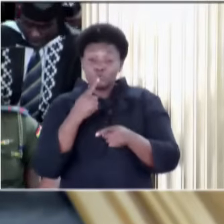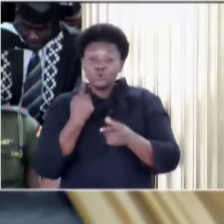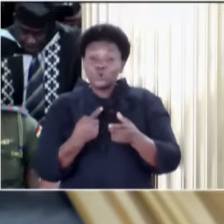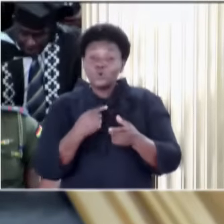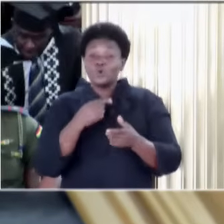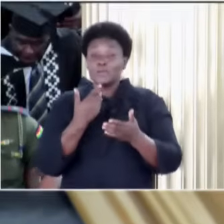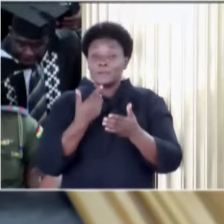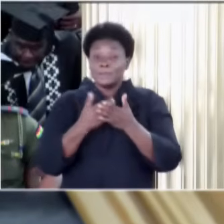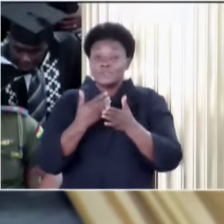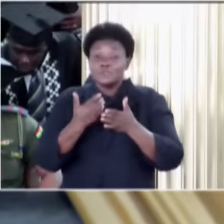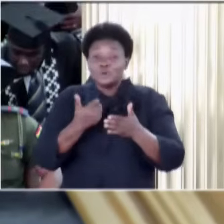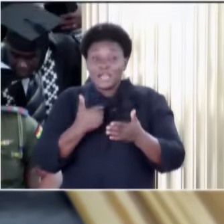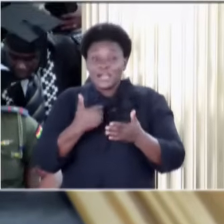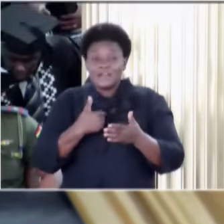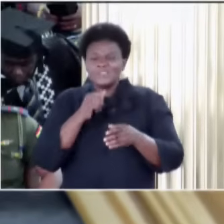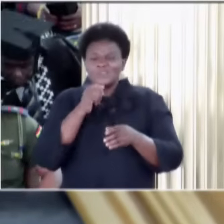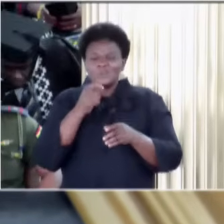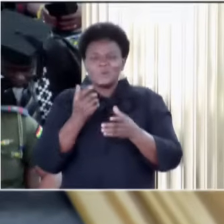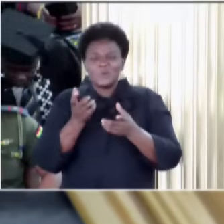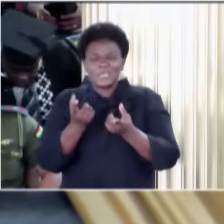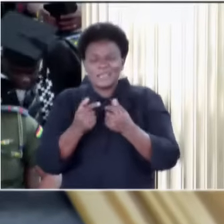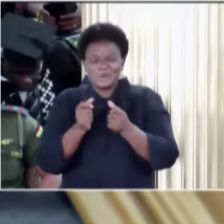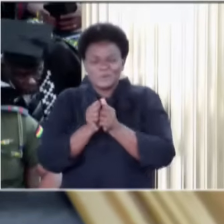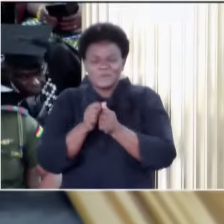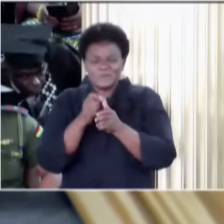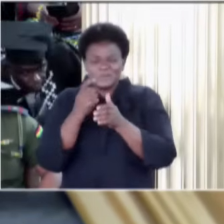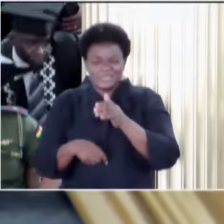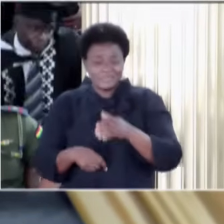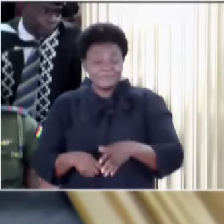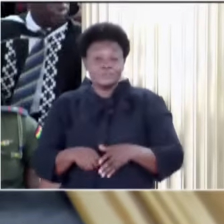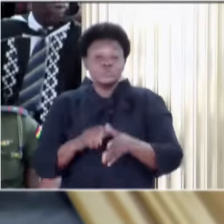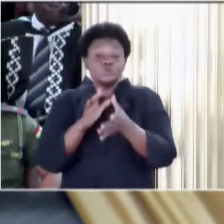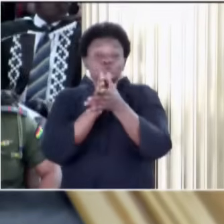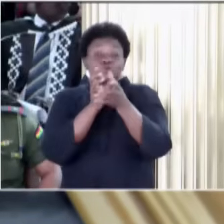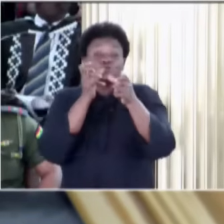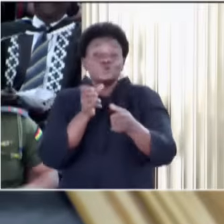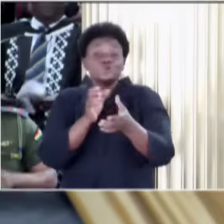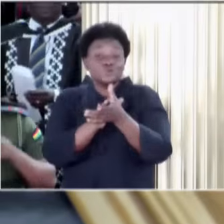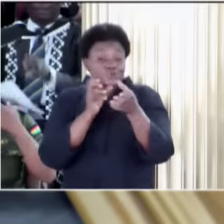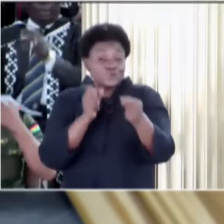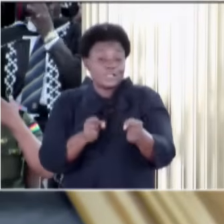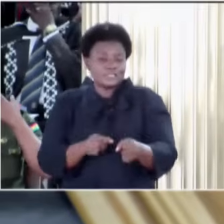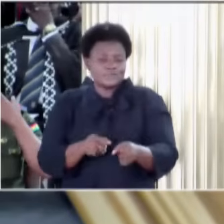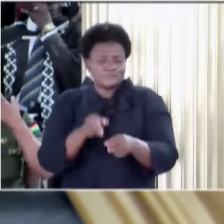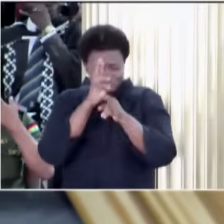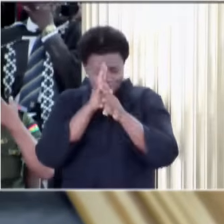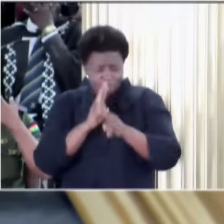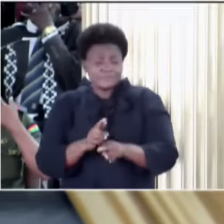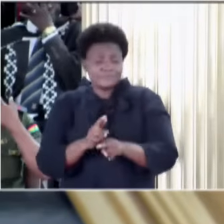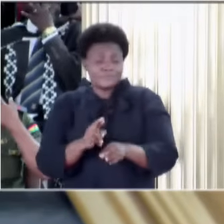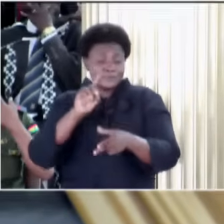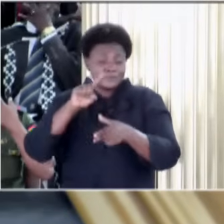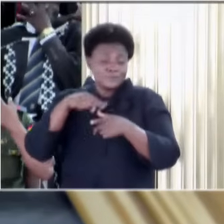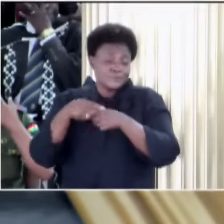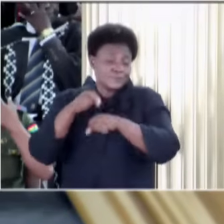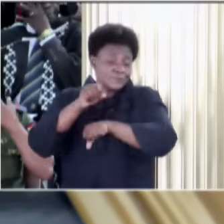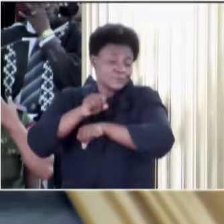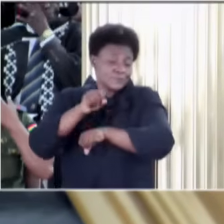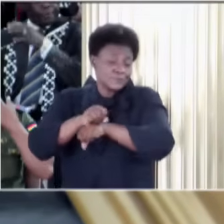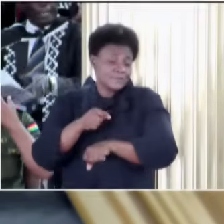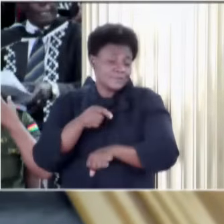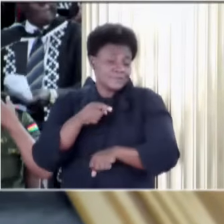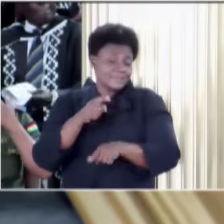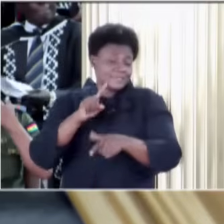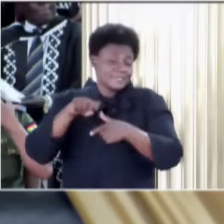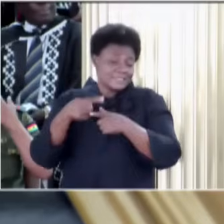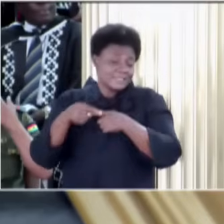earn do not come with price tags. Trust, reputation, your network. Have you heard the saying